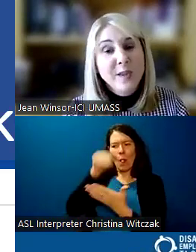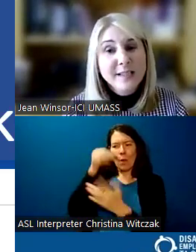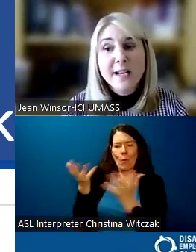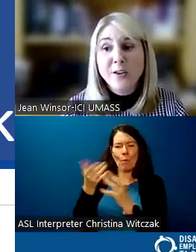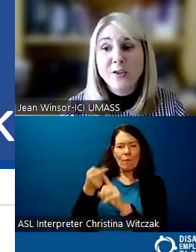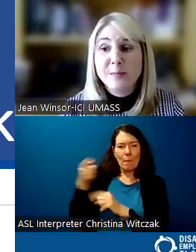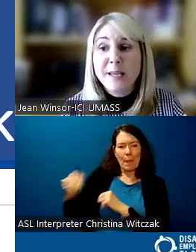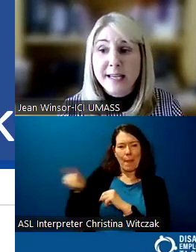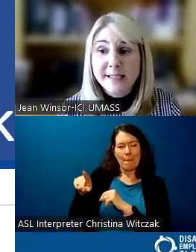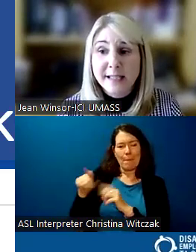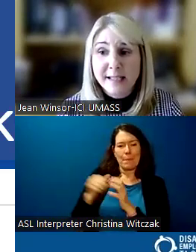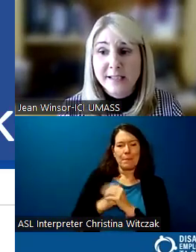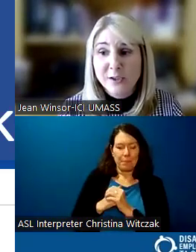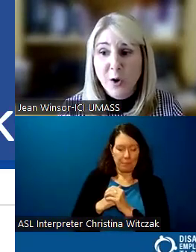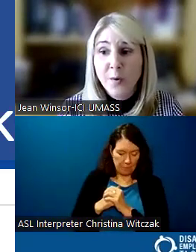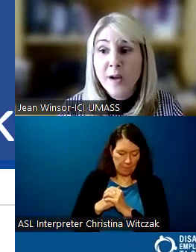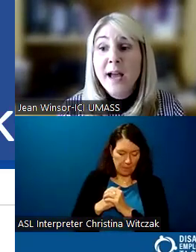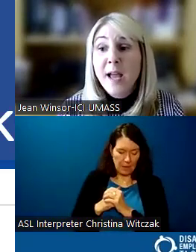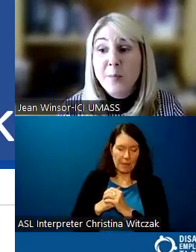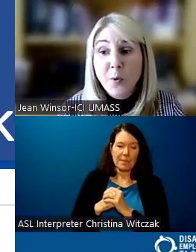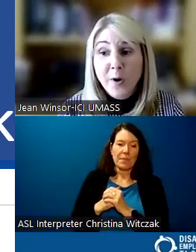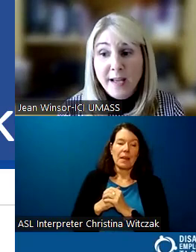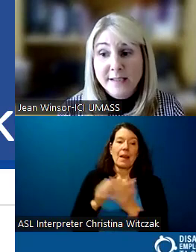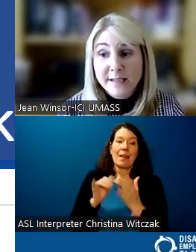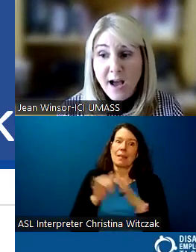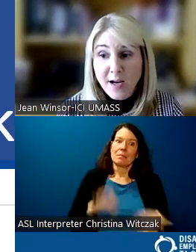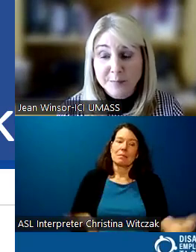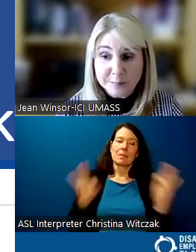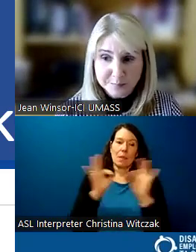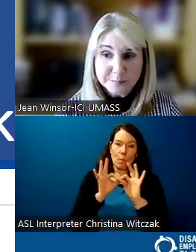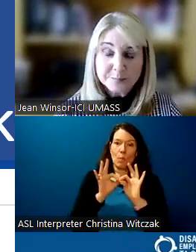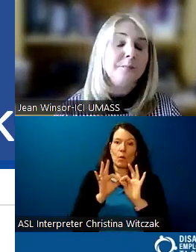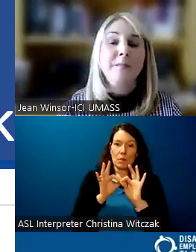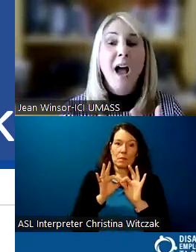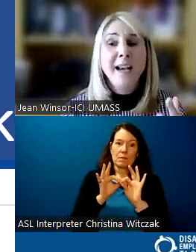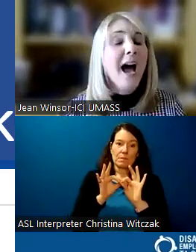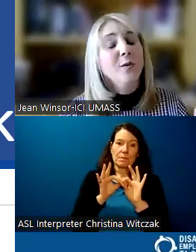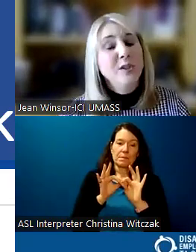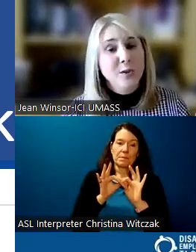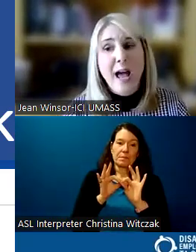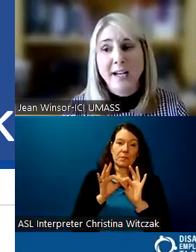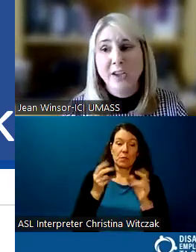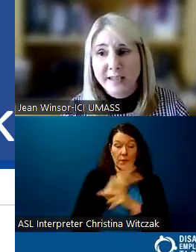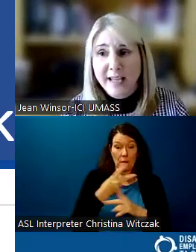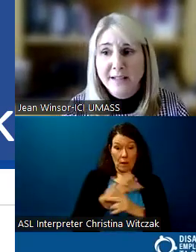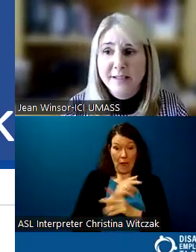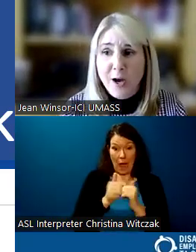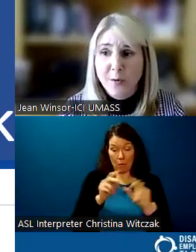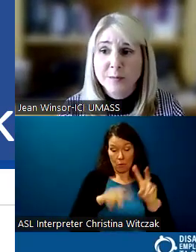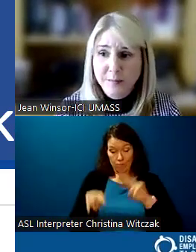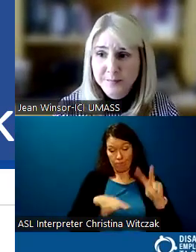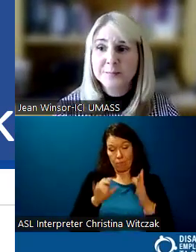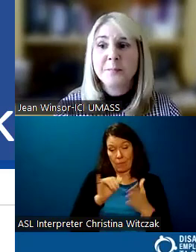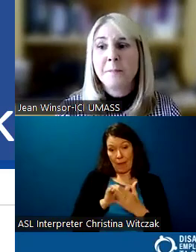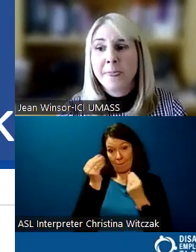So that's another just piece I think that's so important on how to look at that.